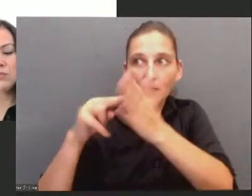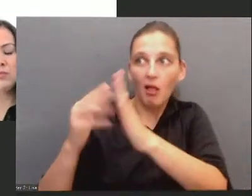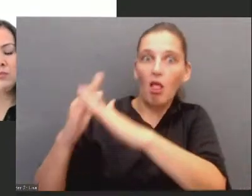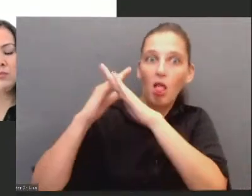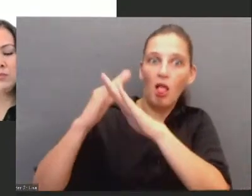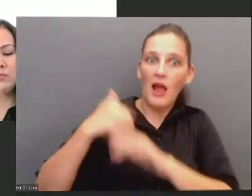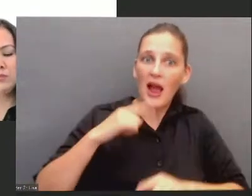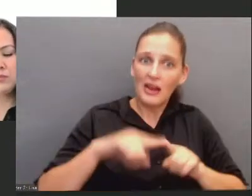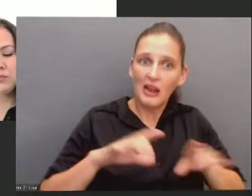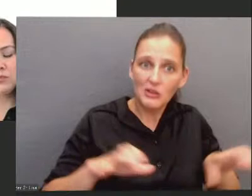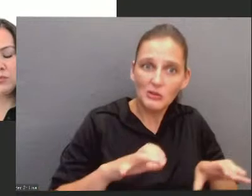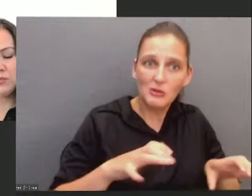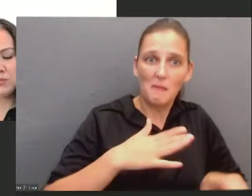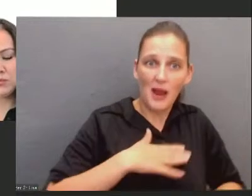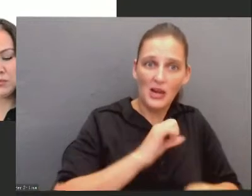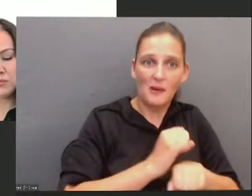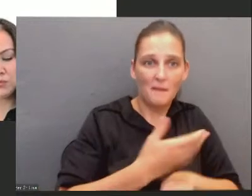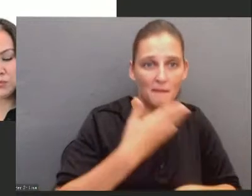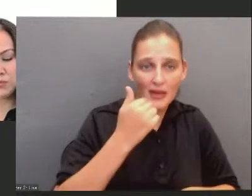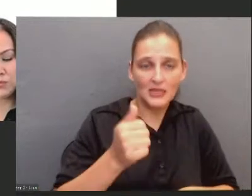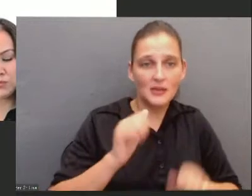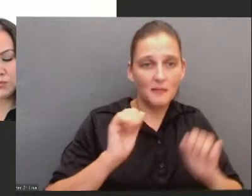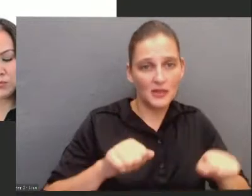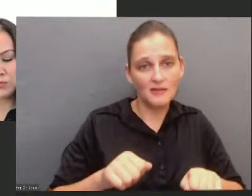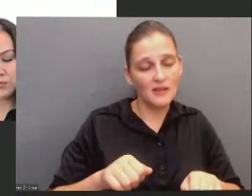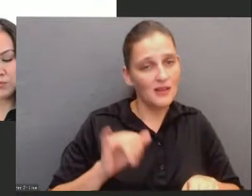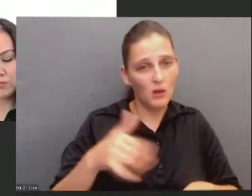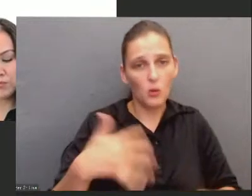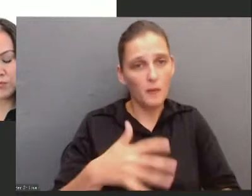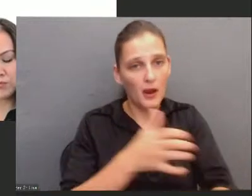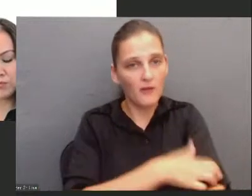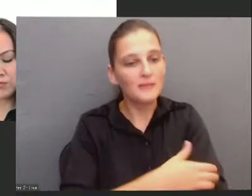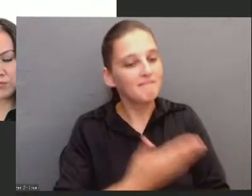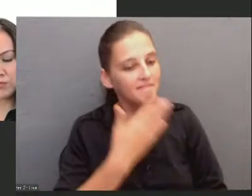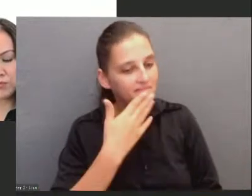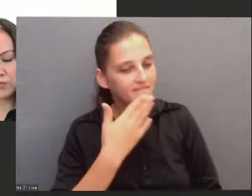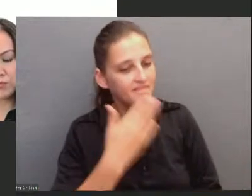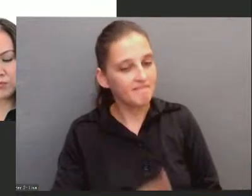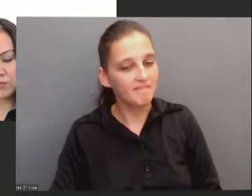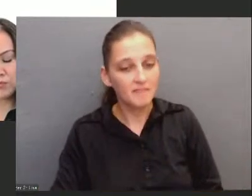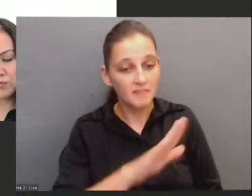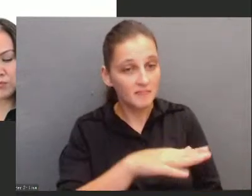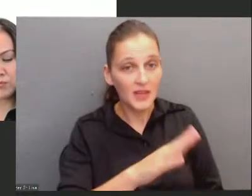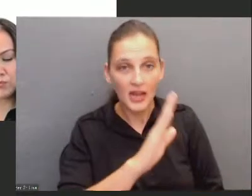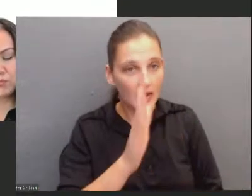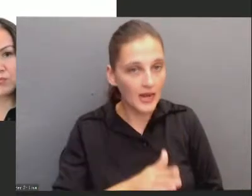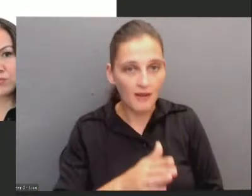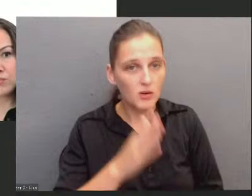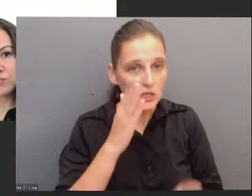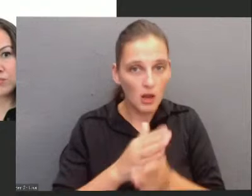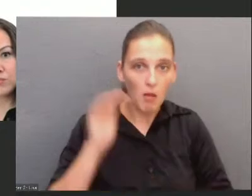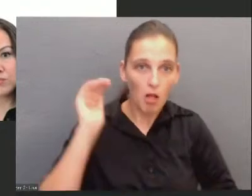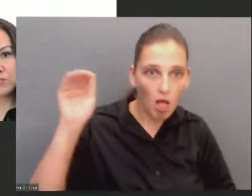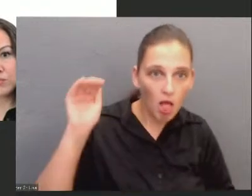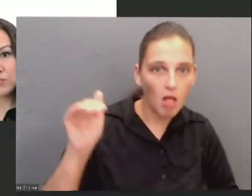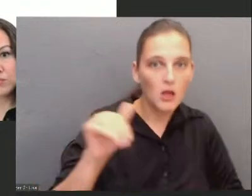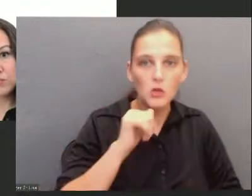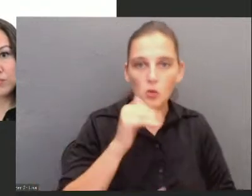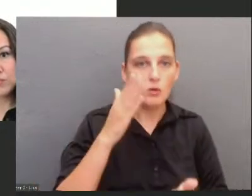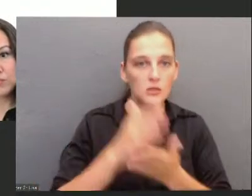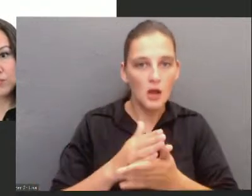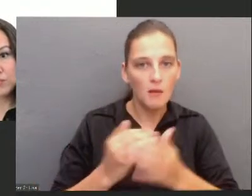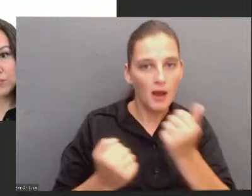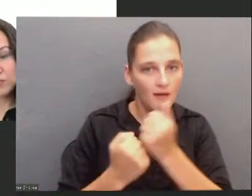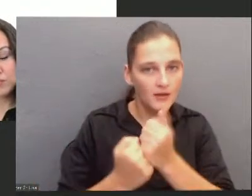Thank you. Well, thank you, Ms. Turner. Please never stop bugging, never stop advocating, never stop caring as deeply